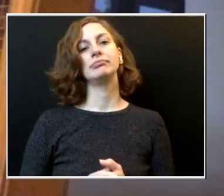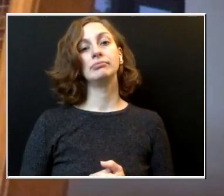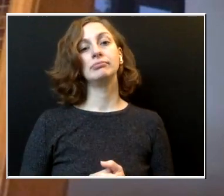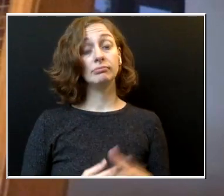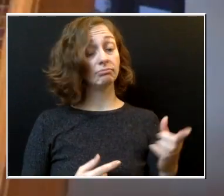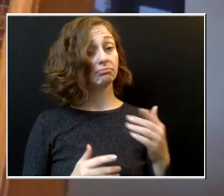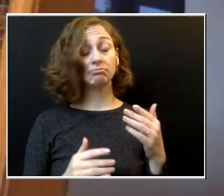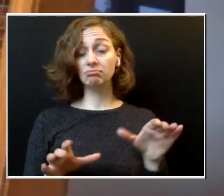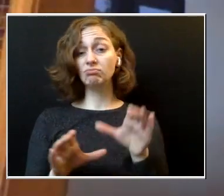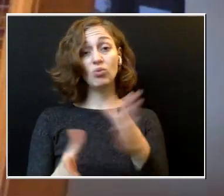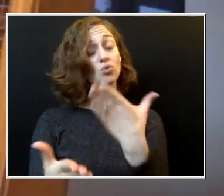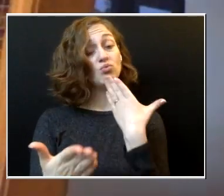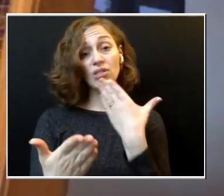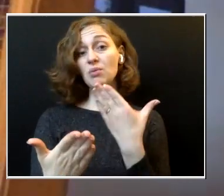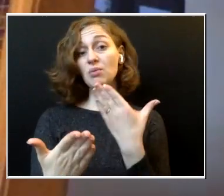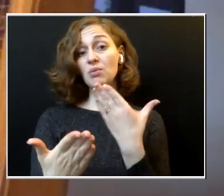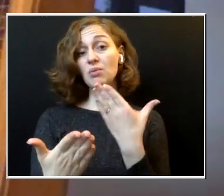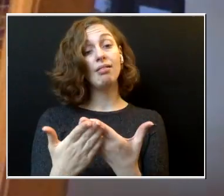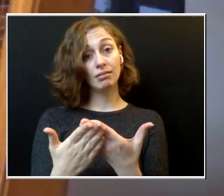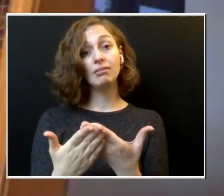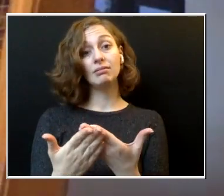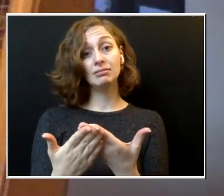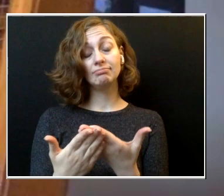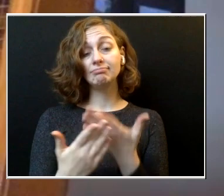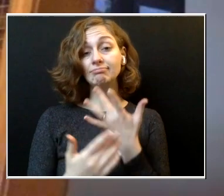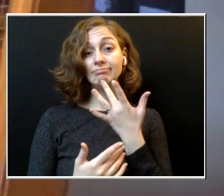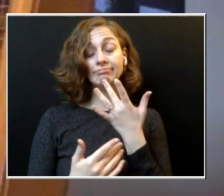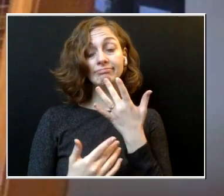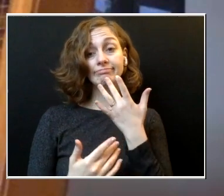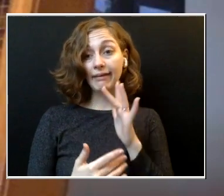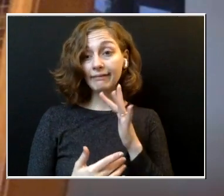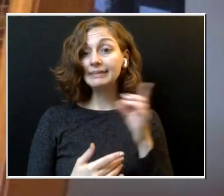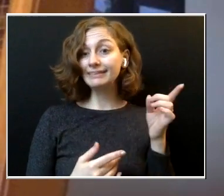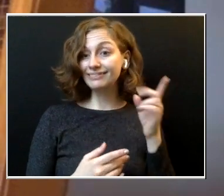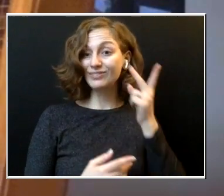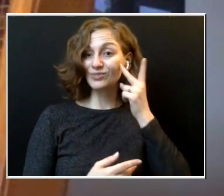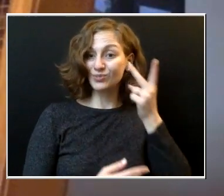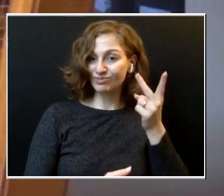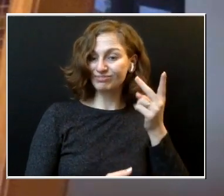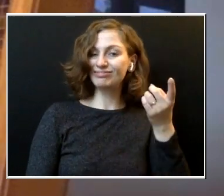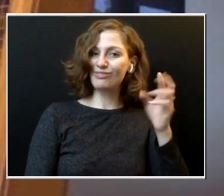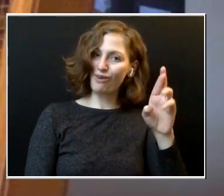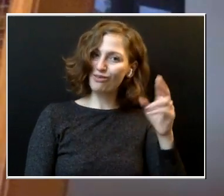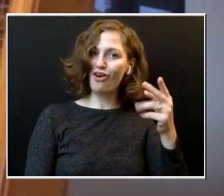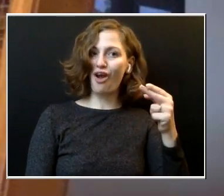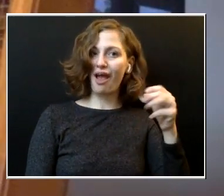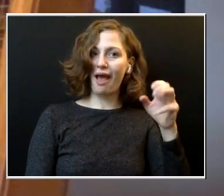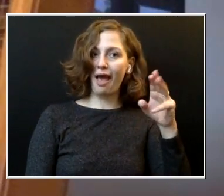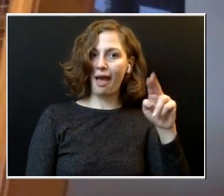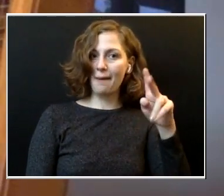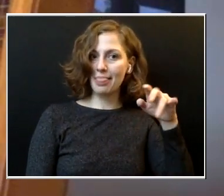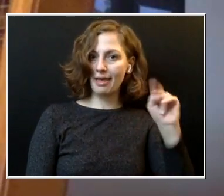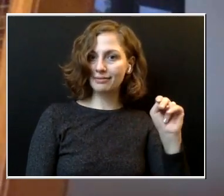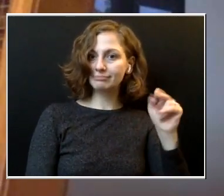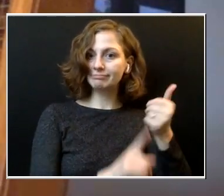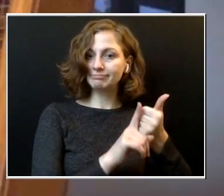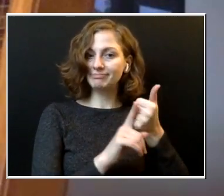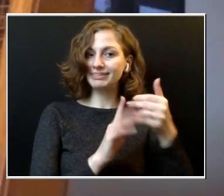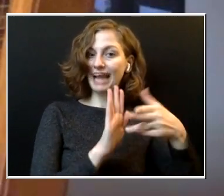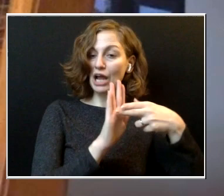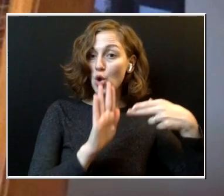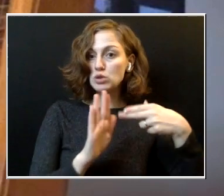quite well. And fortunately, he was able to see Dr. Hamlin, who diagnosed him, because he was misdiagnosed for